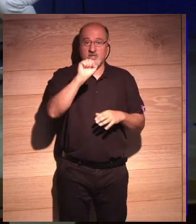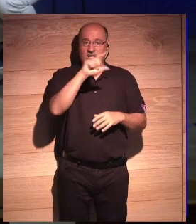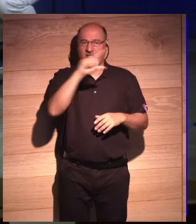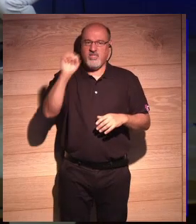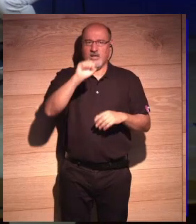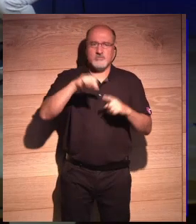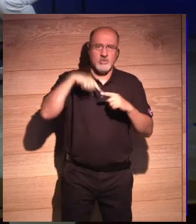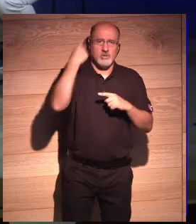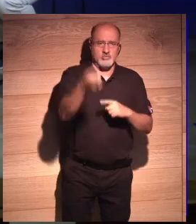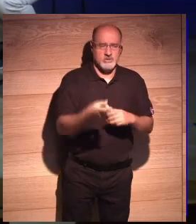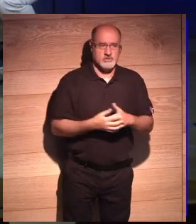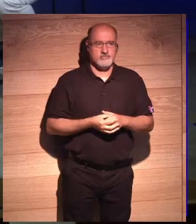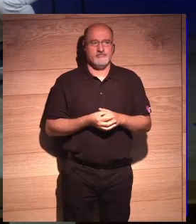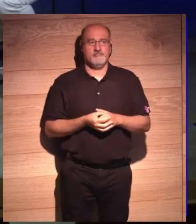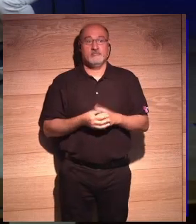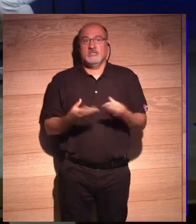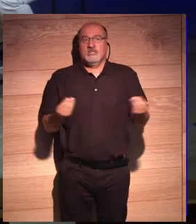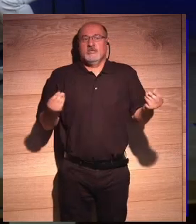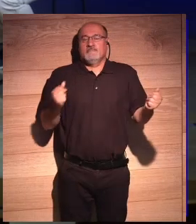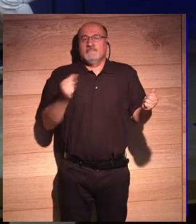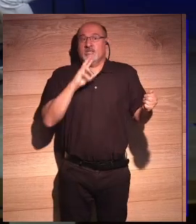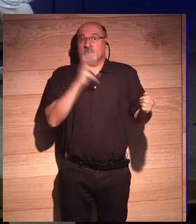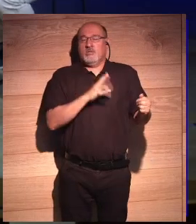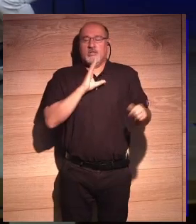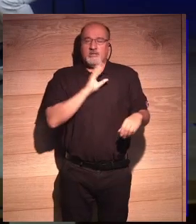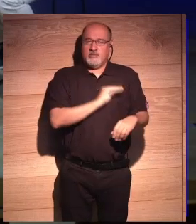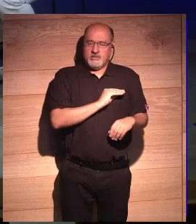how do you see this in 50 or 100 years time?